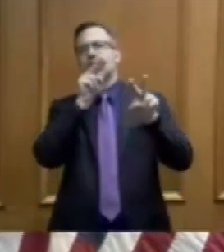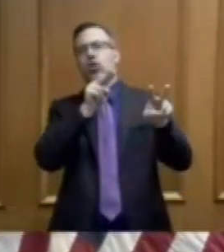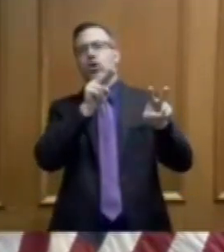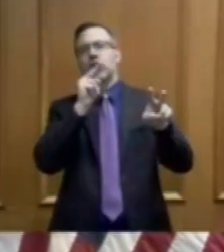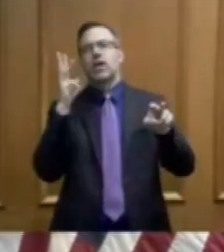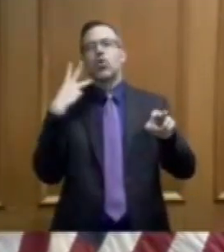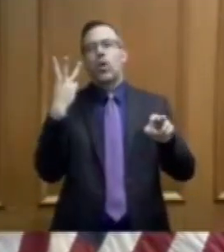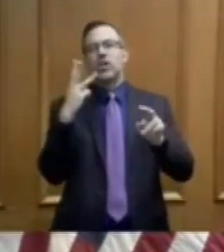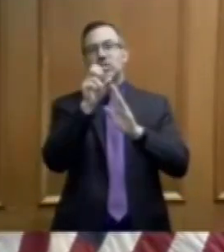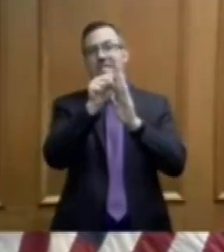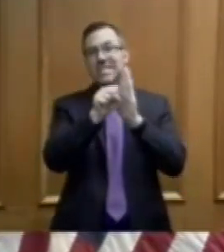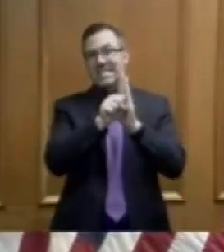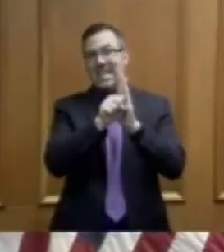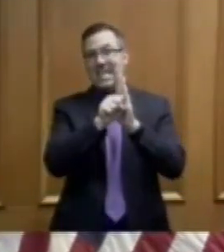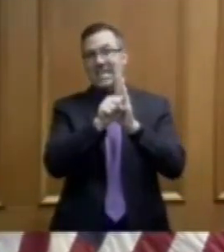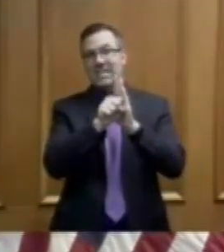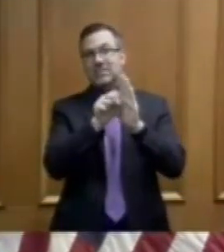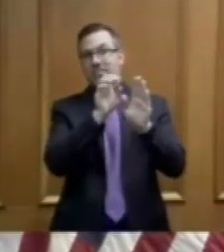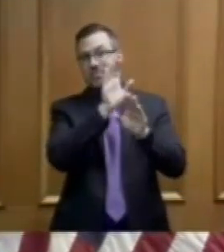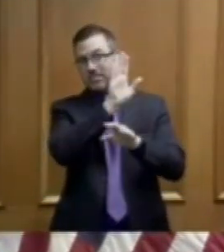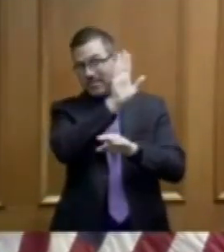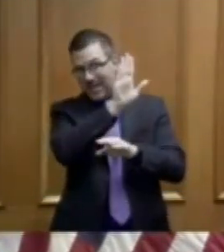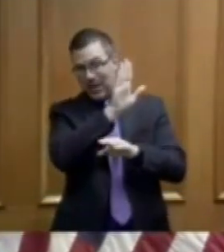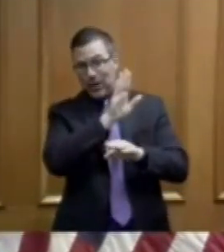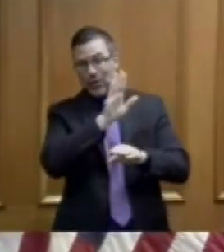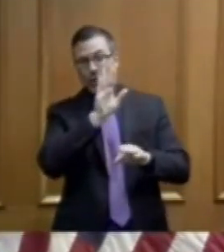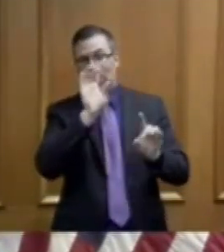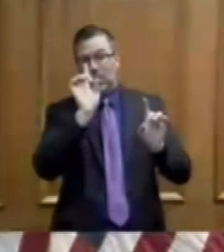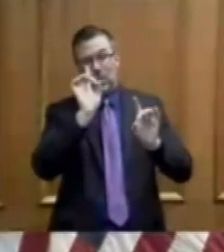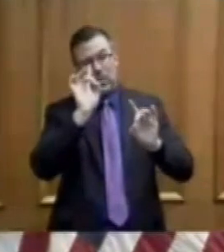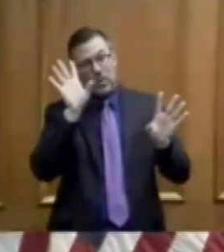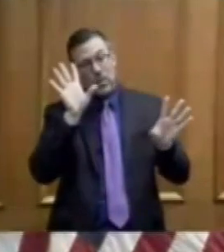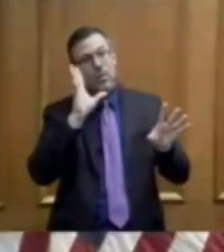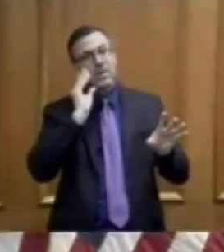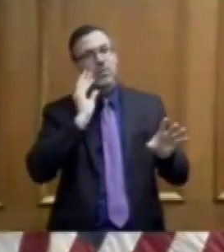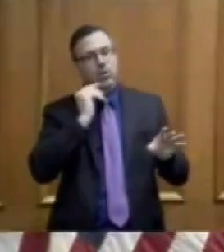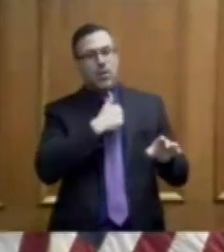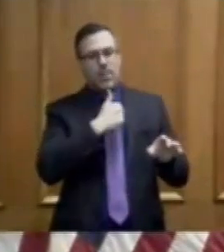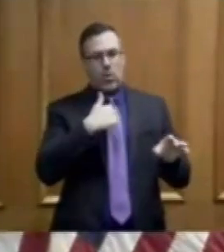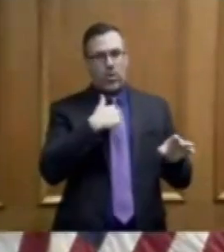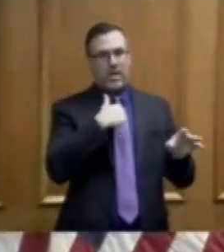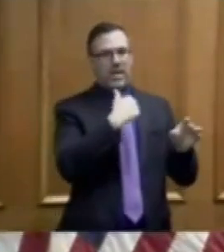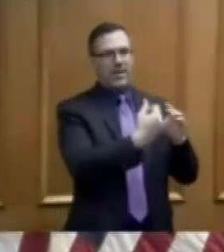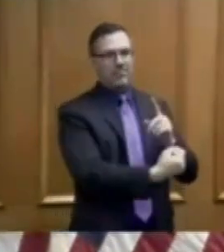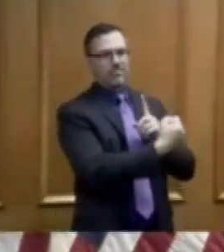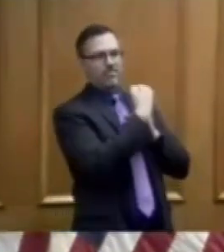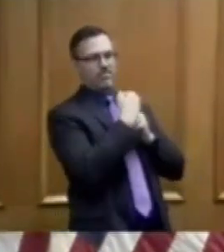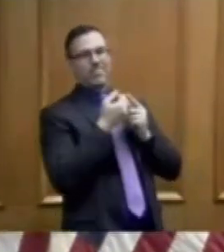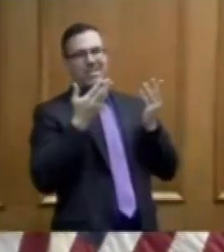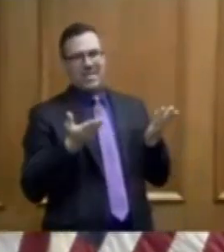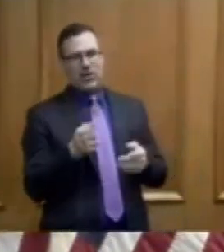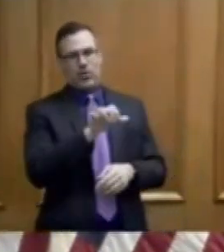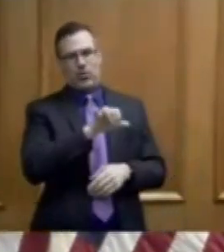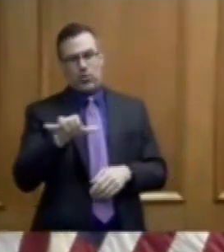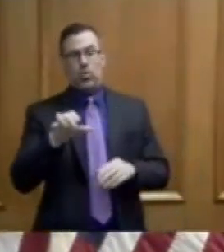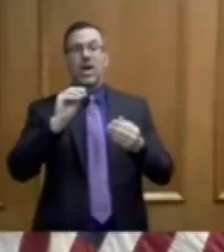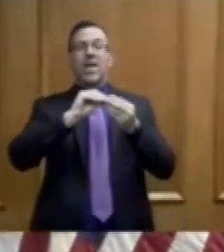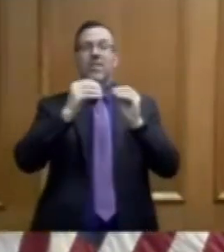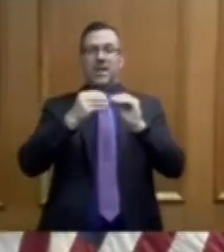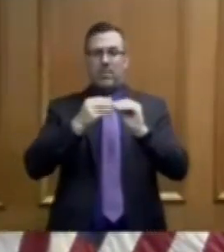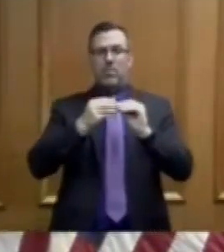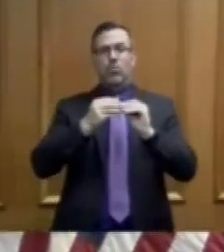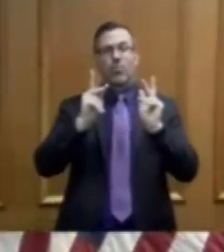experience, and that's something that we're dealing with here as well. As the number of cases continue to